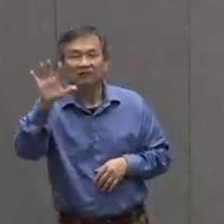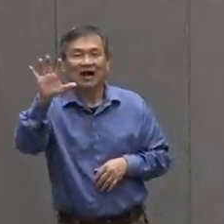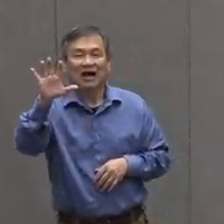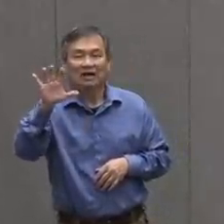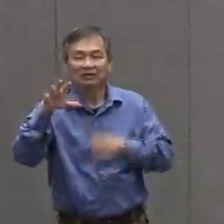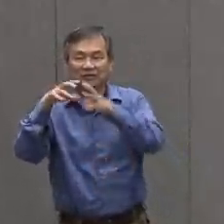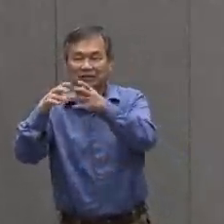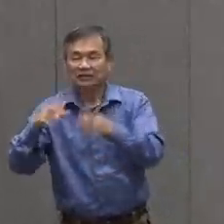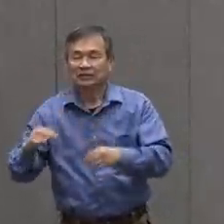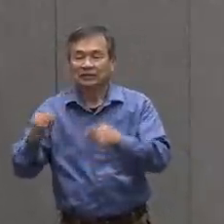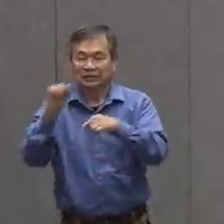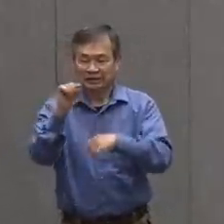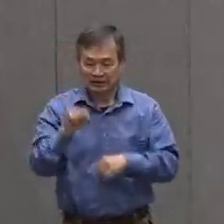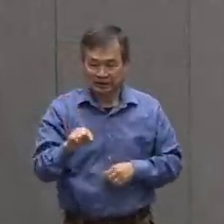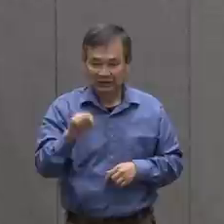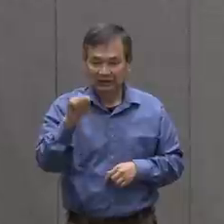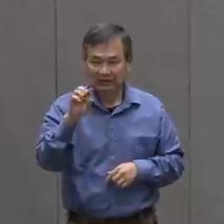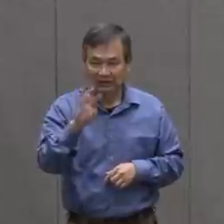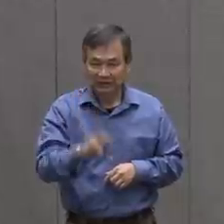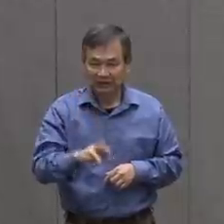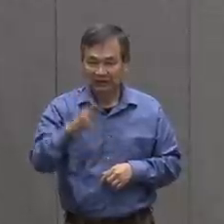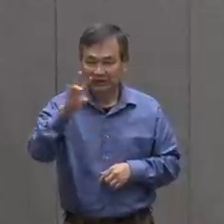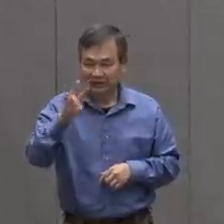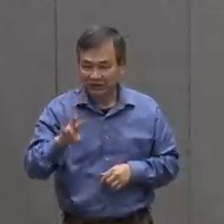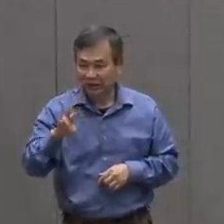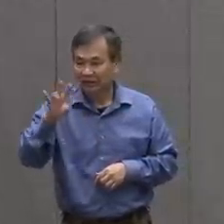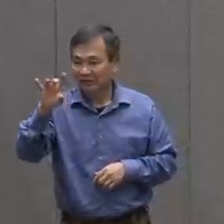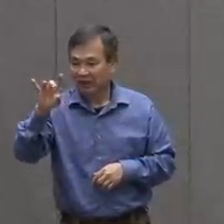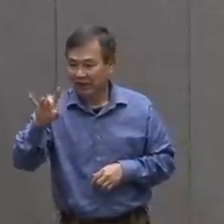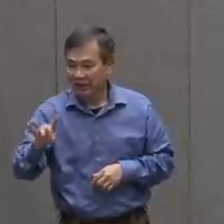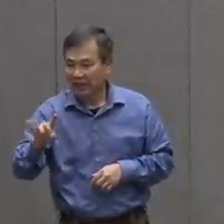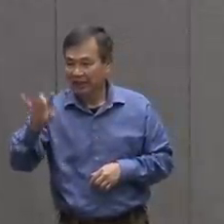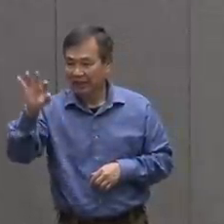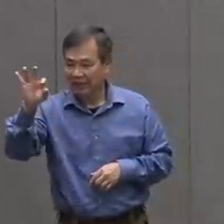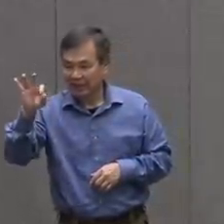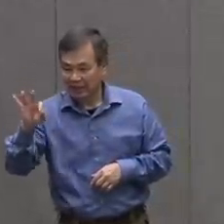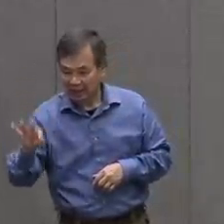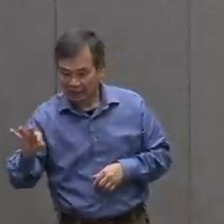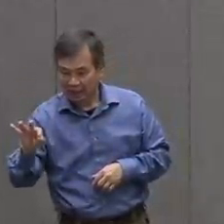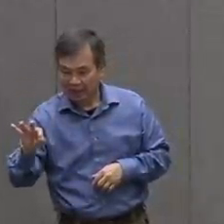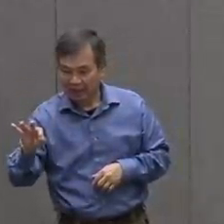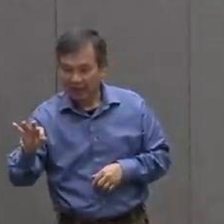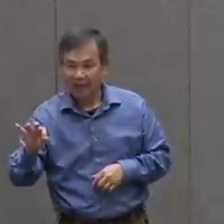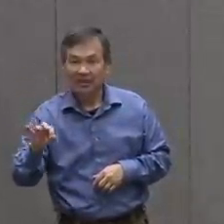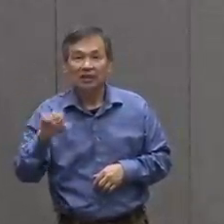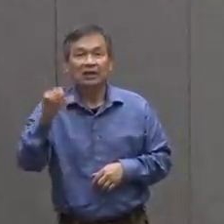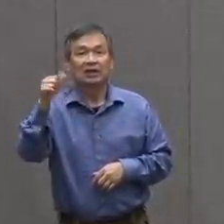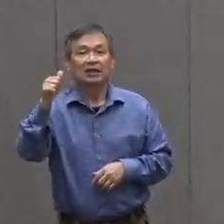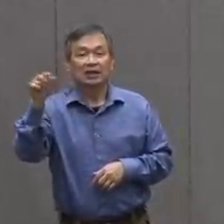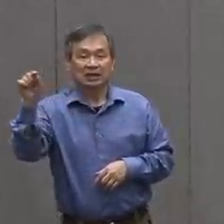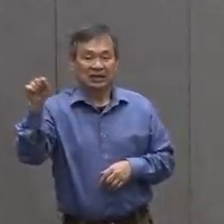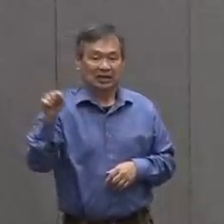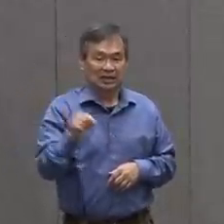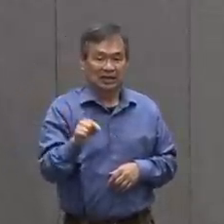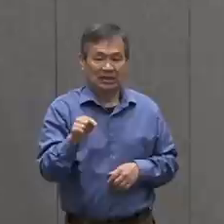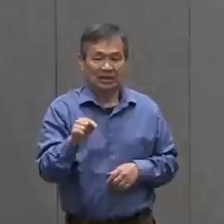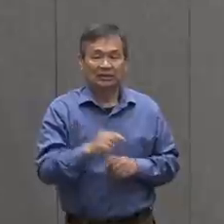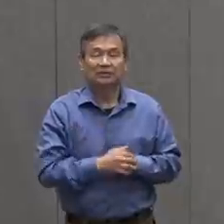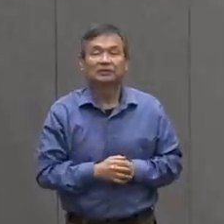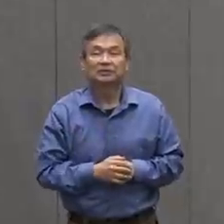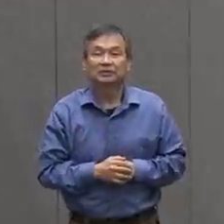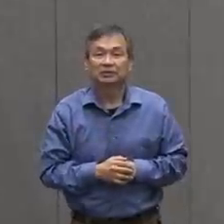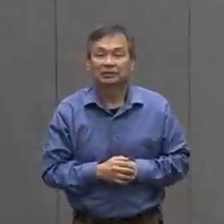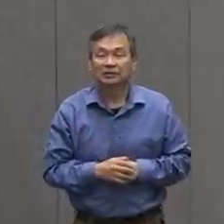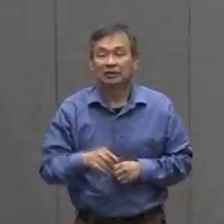5, 6, 7, 8, 9,